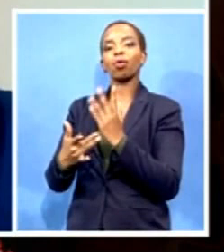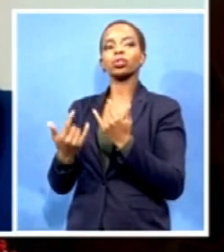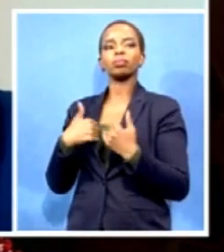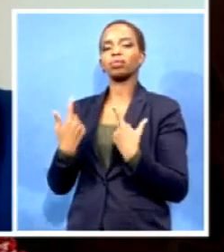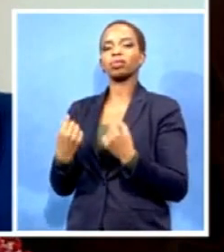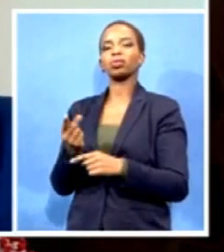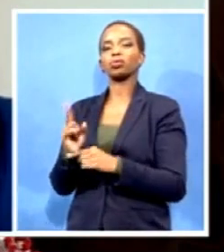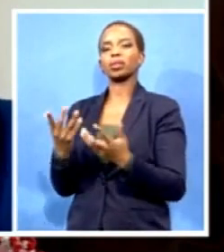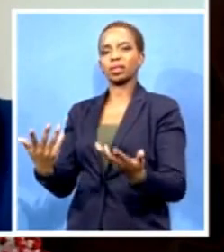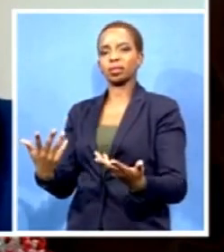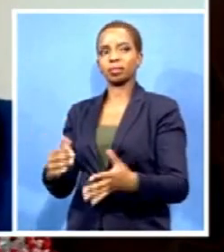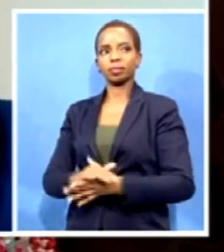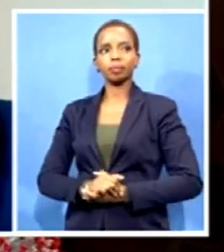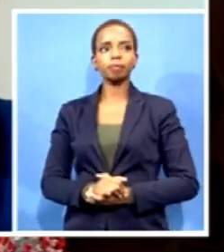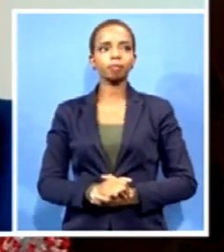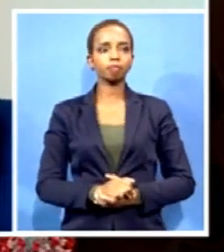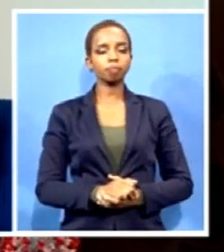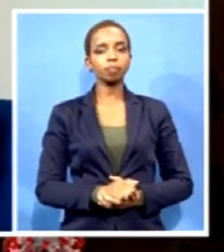Look, at the moment,